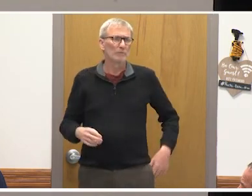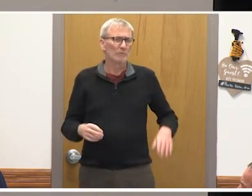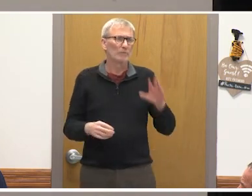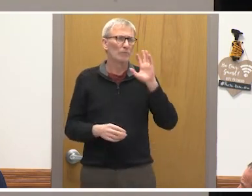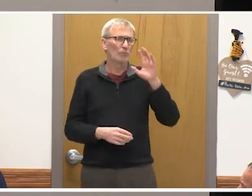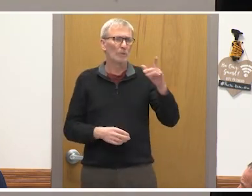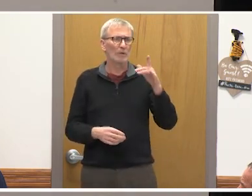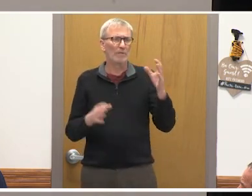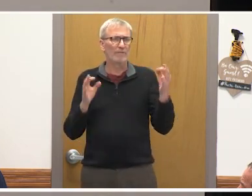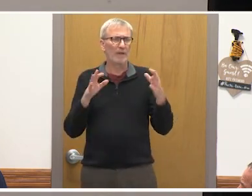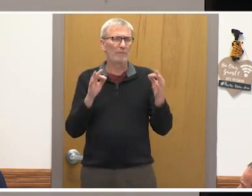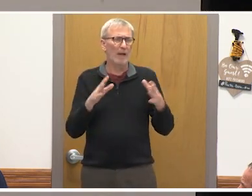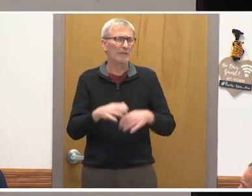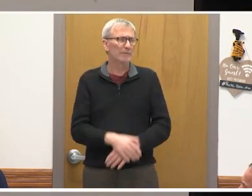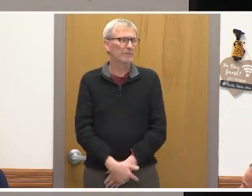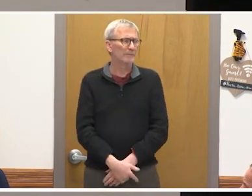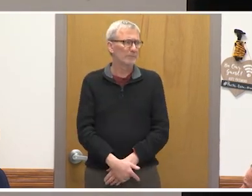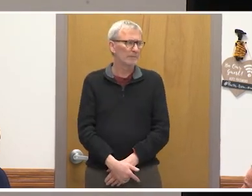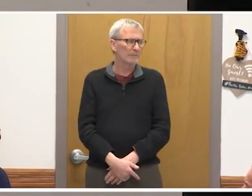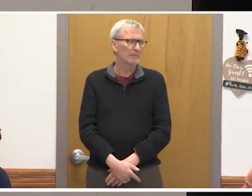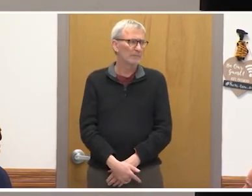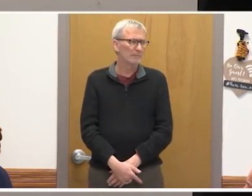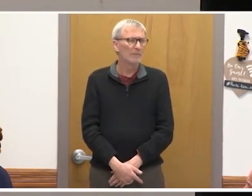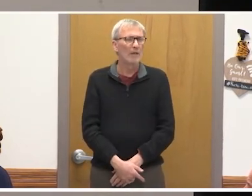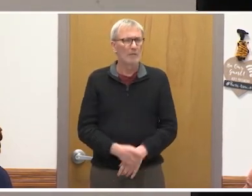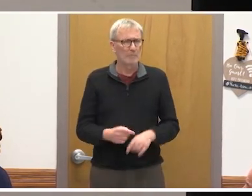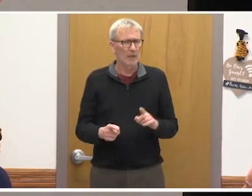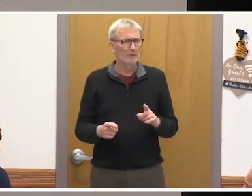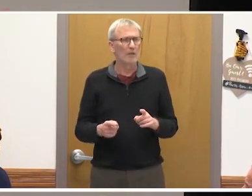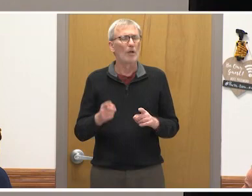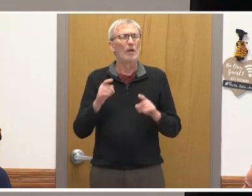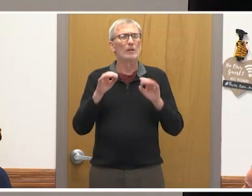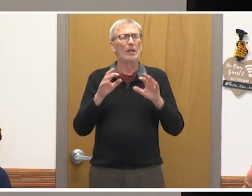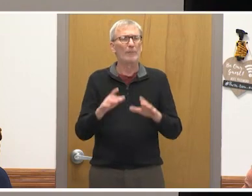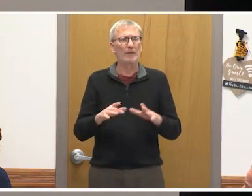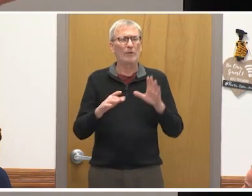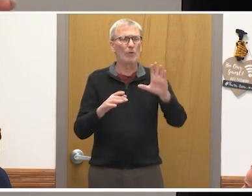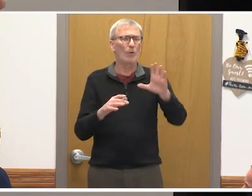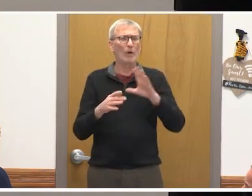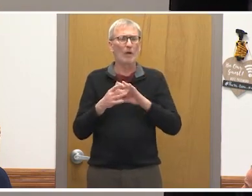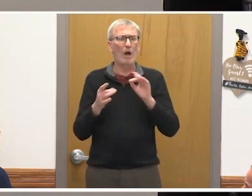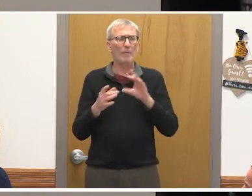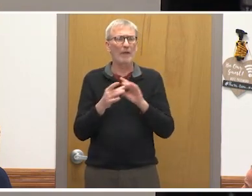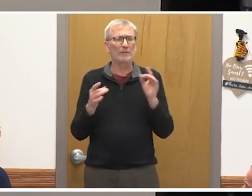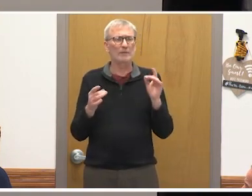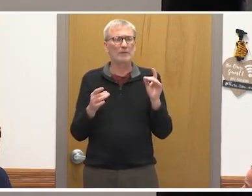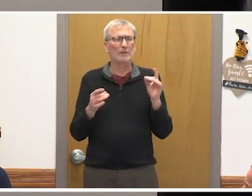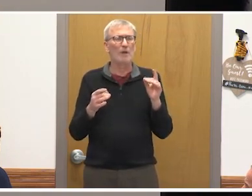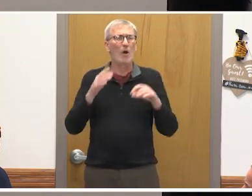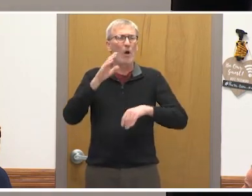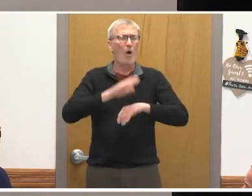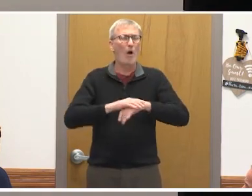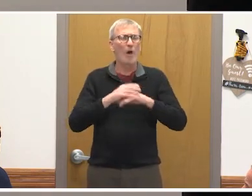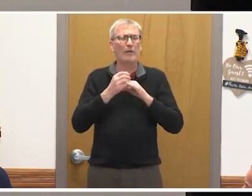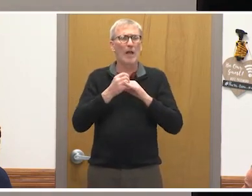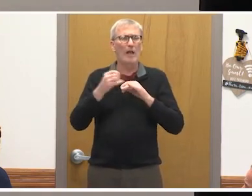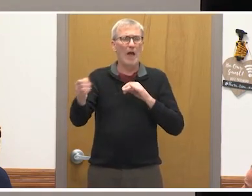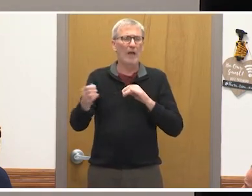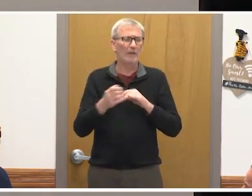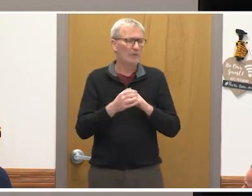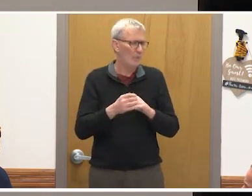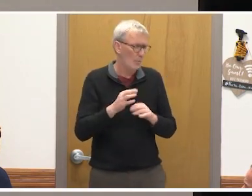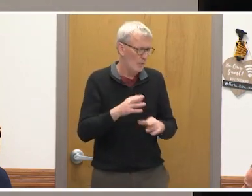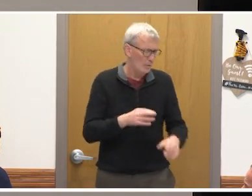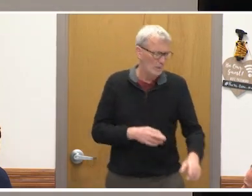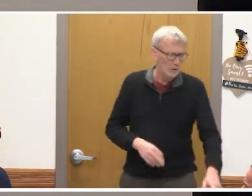schedule, but definitely share the Engage page. I encourage you to leave comments there, leave comments on those comment cards today,